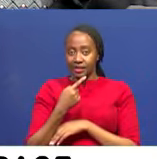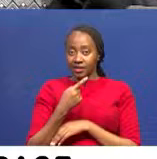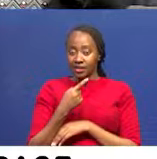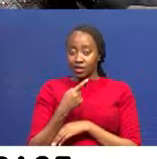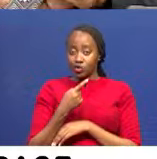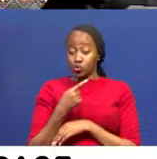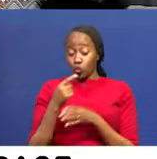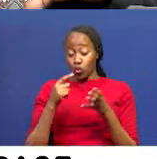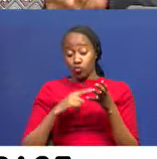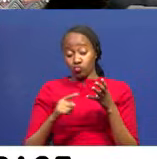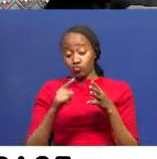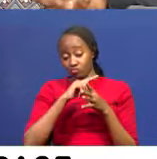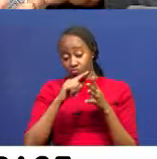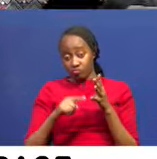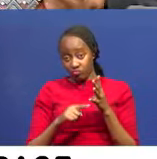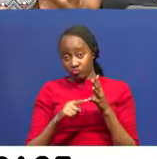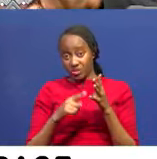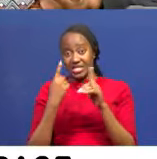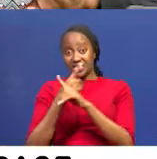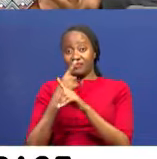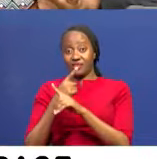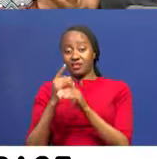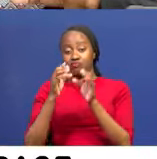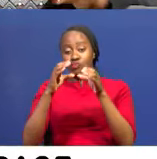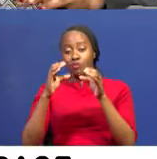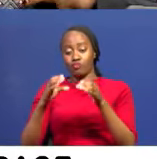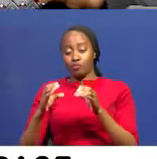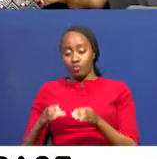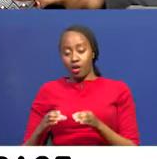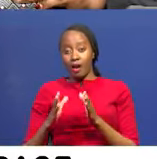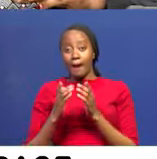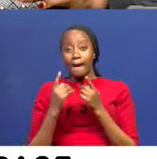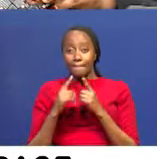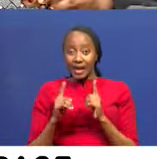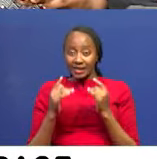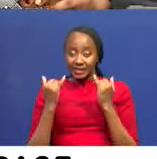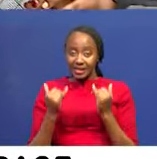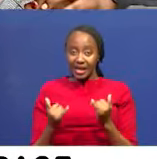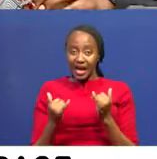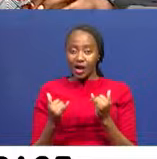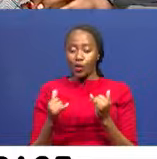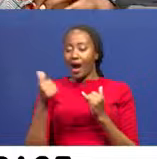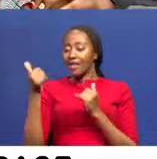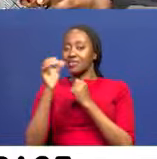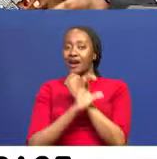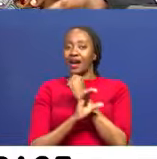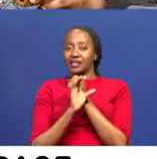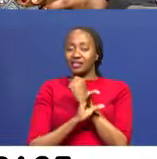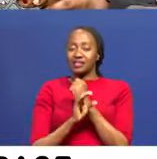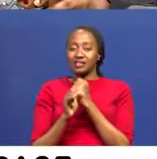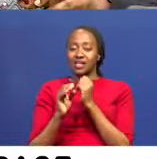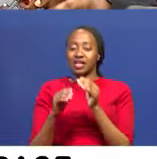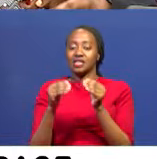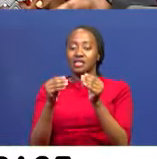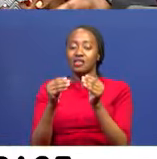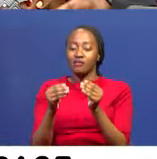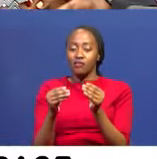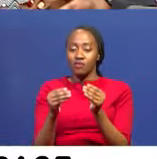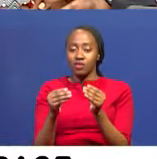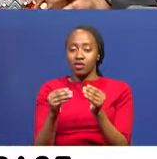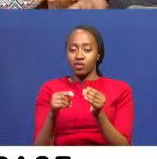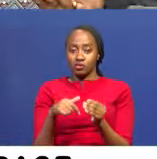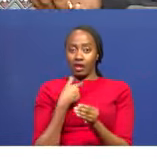where there are different people on the counter giving medicines, you can see